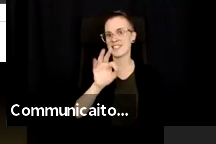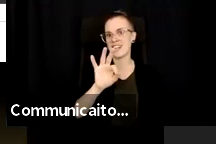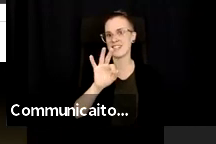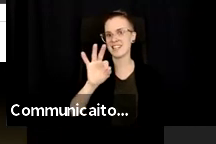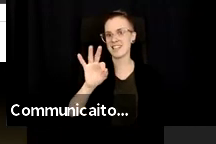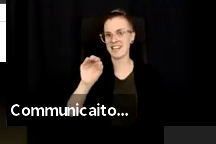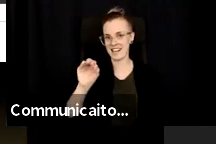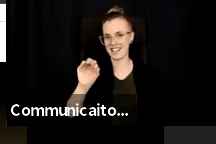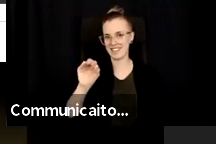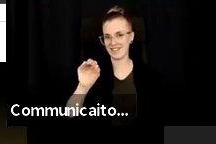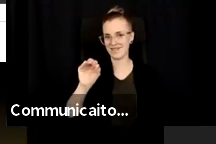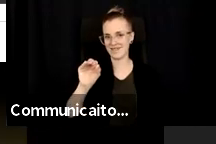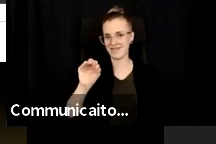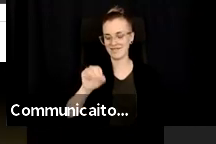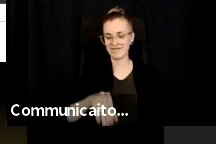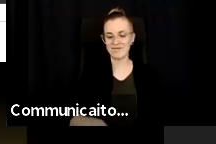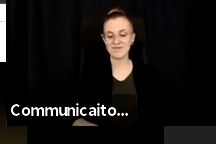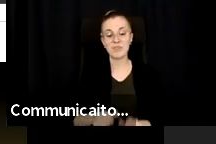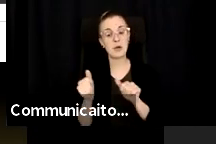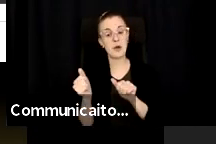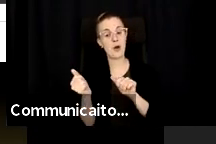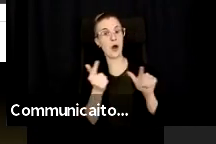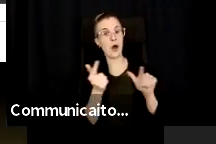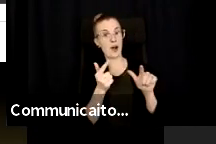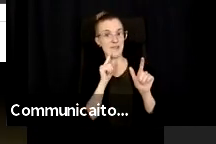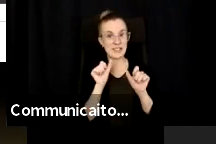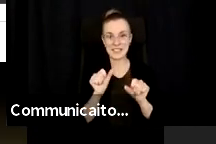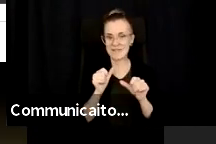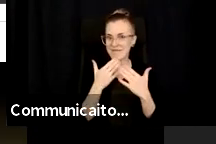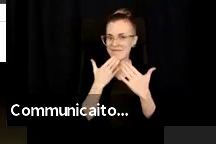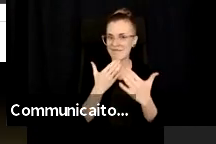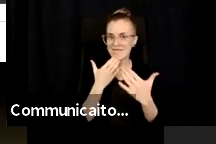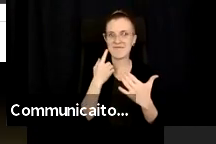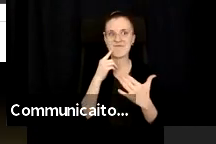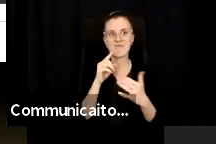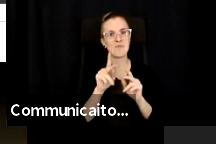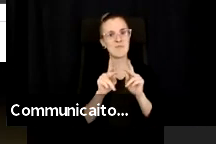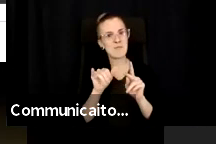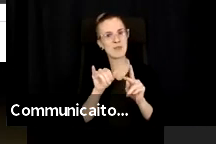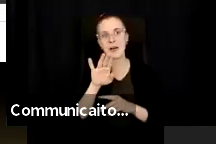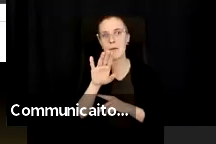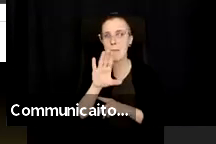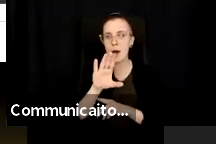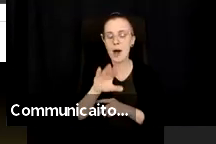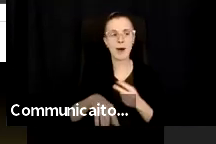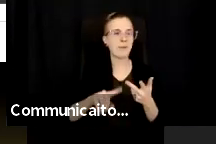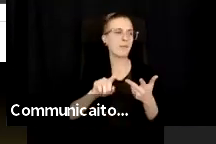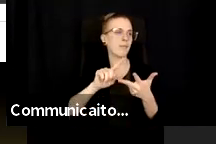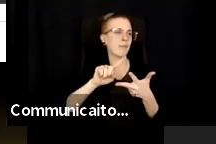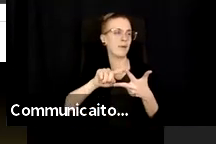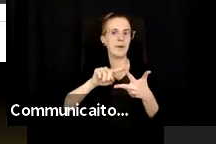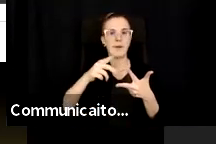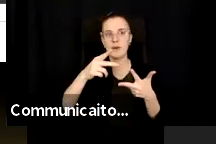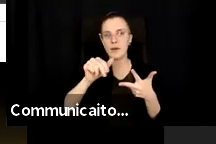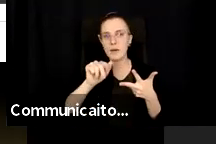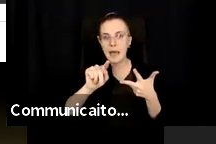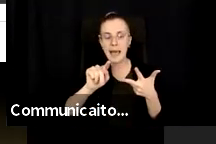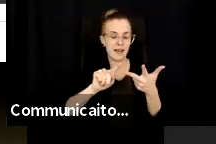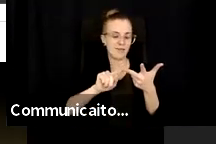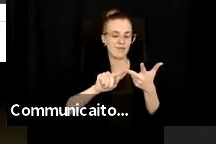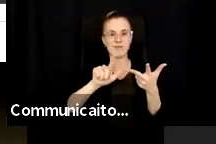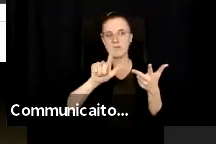We can all be thankful for people like Bob and Pat and Larry and the other great